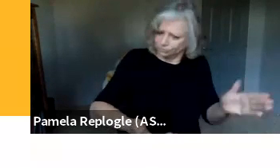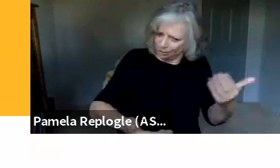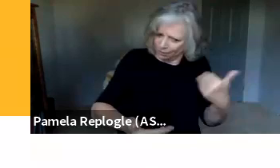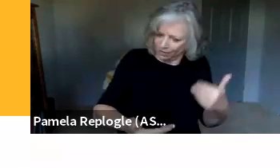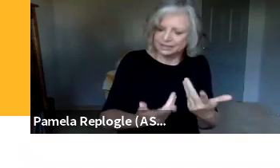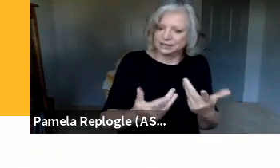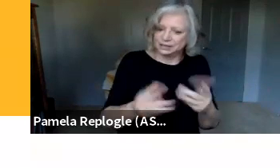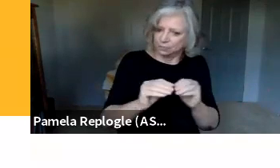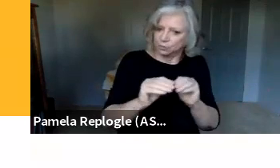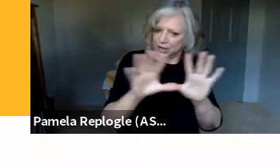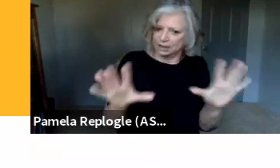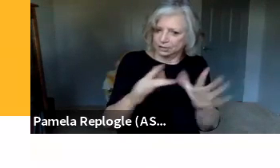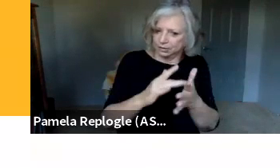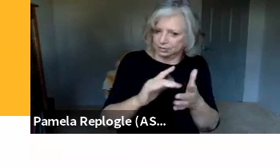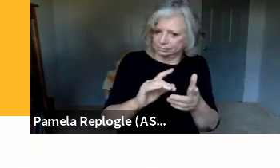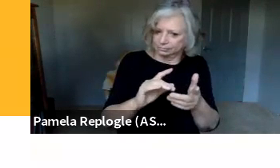correct.